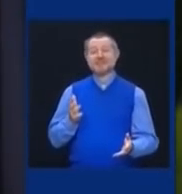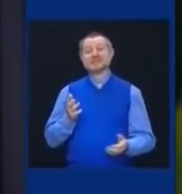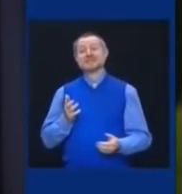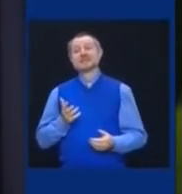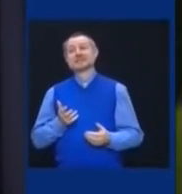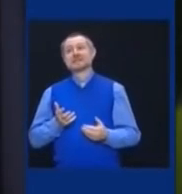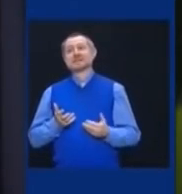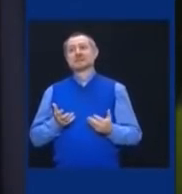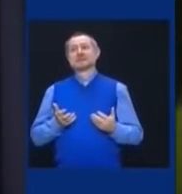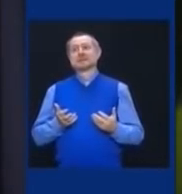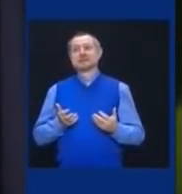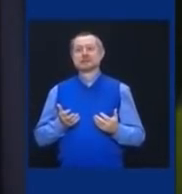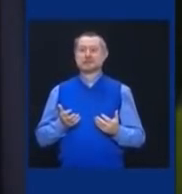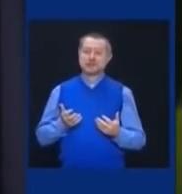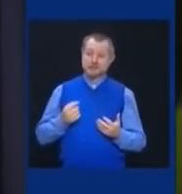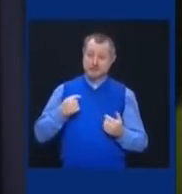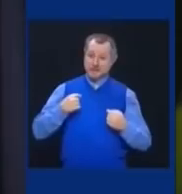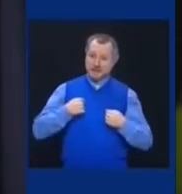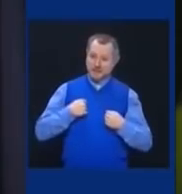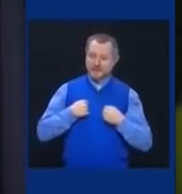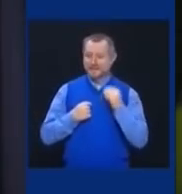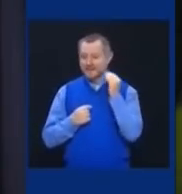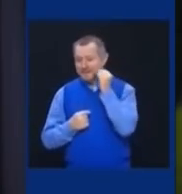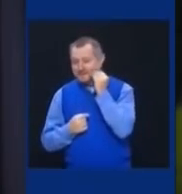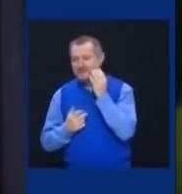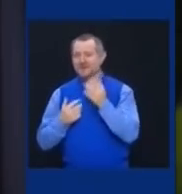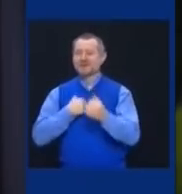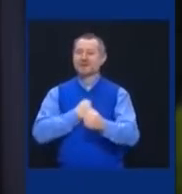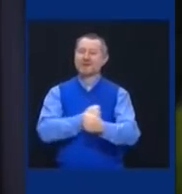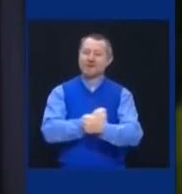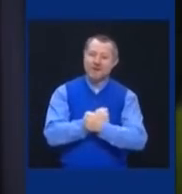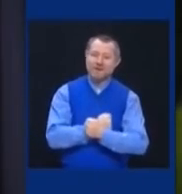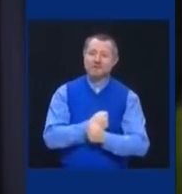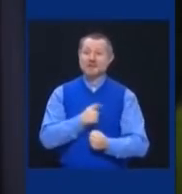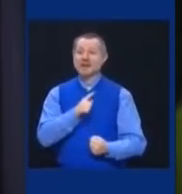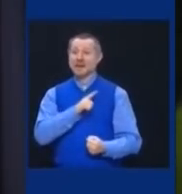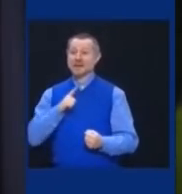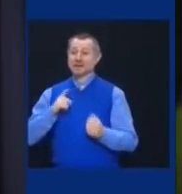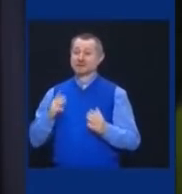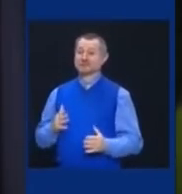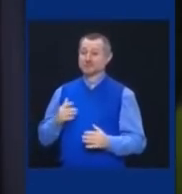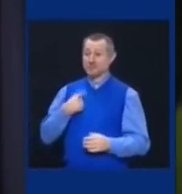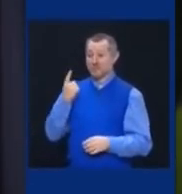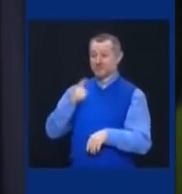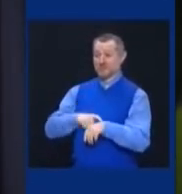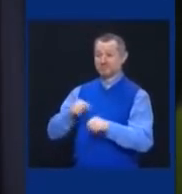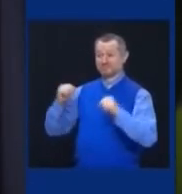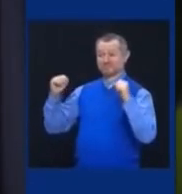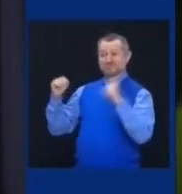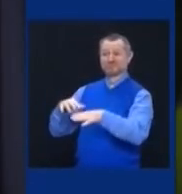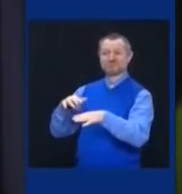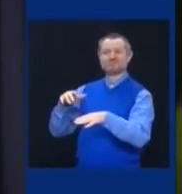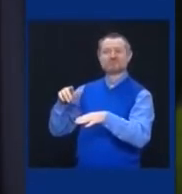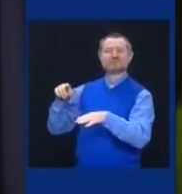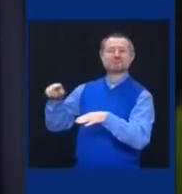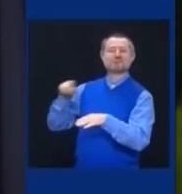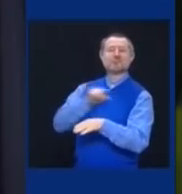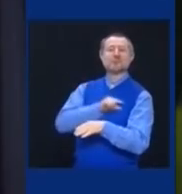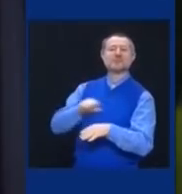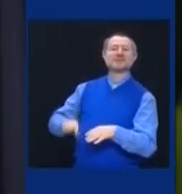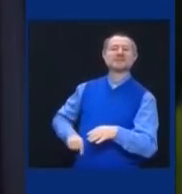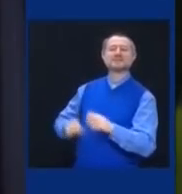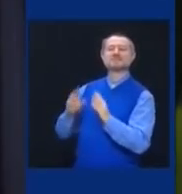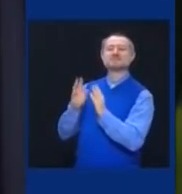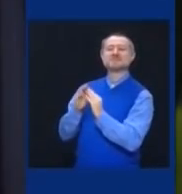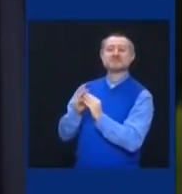I do it. I kiss and hug legislators. I was at an event in Queens the other day.